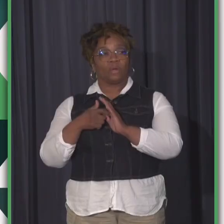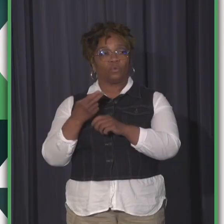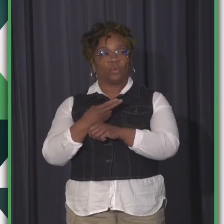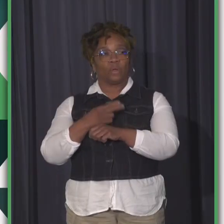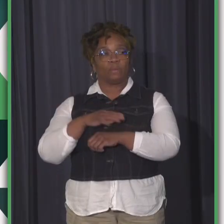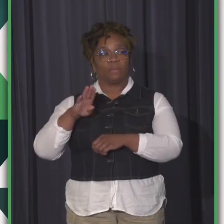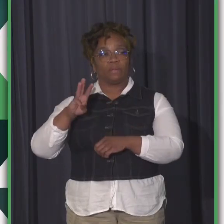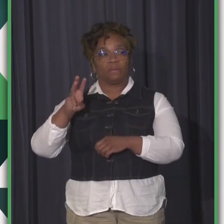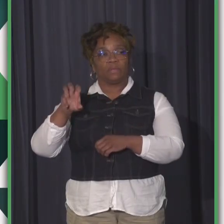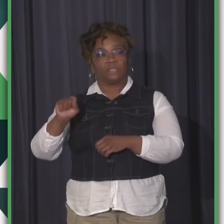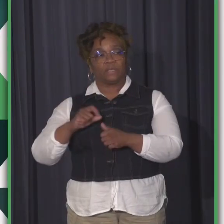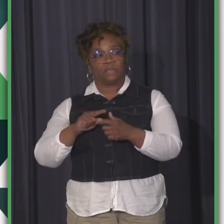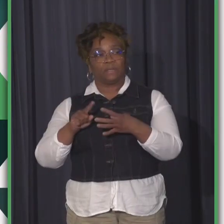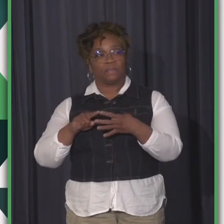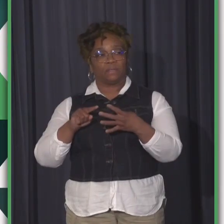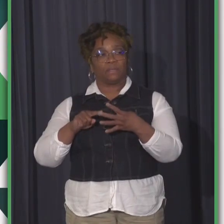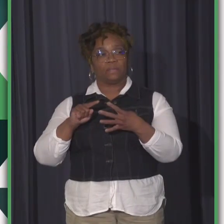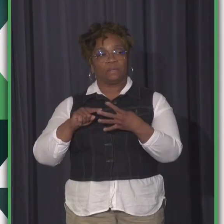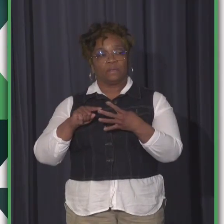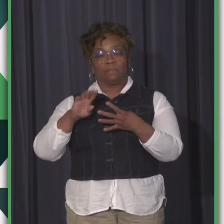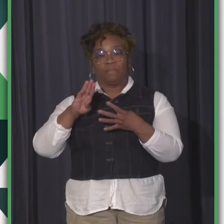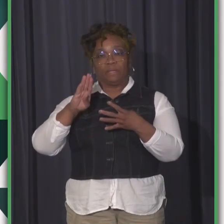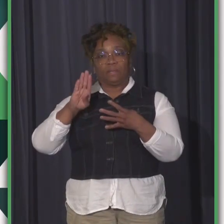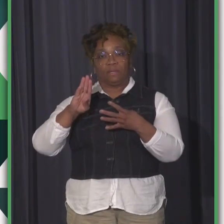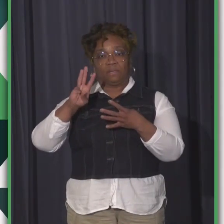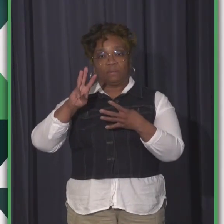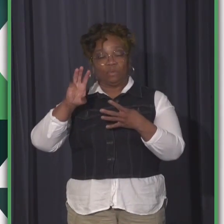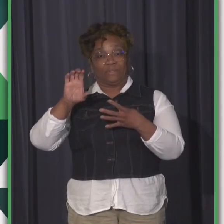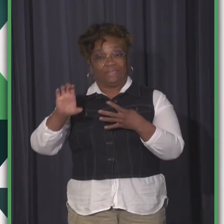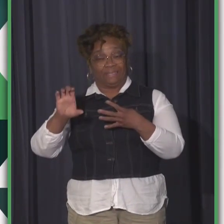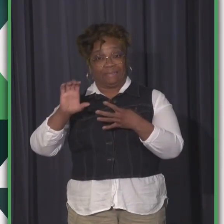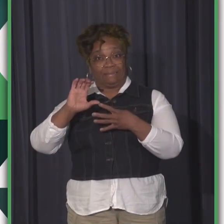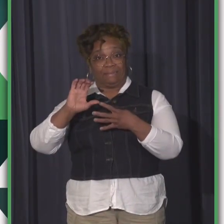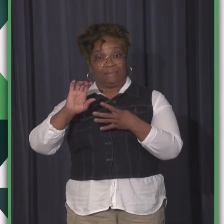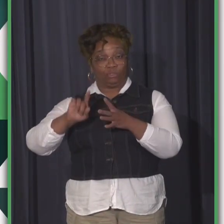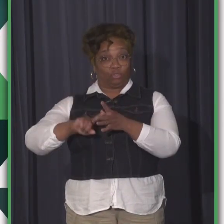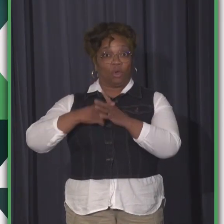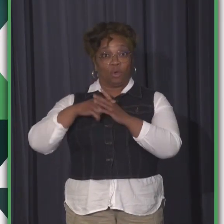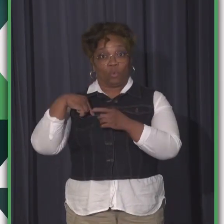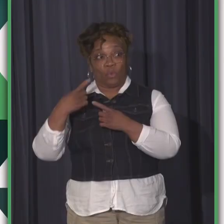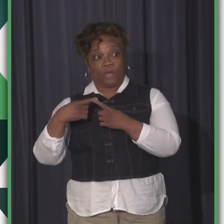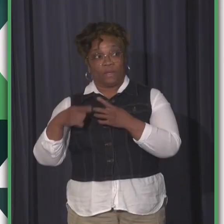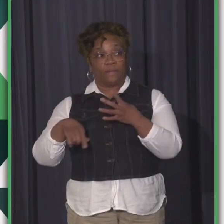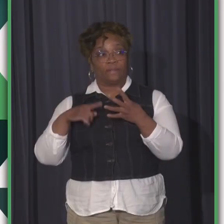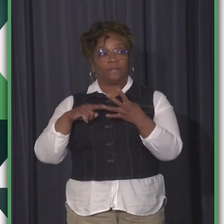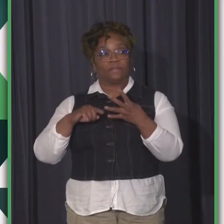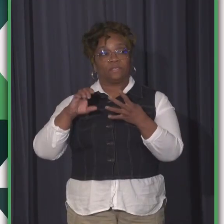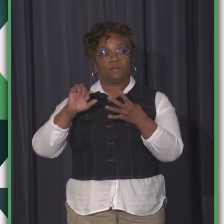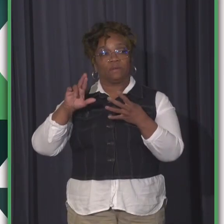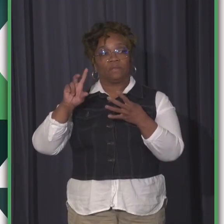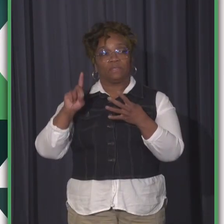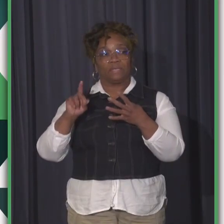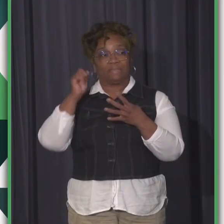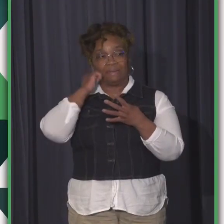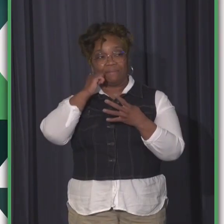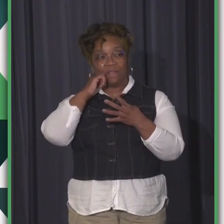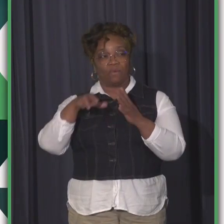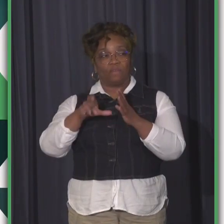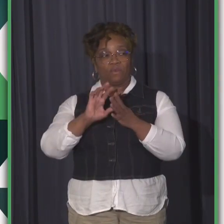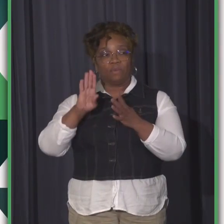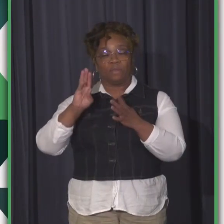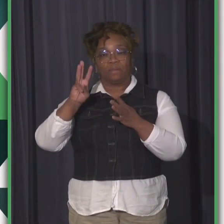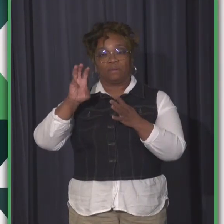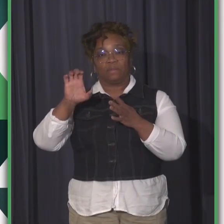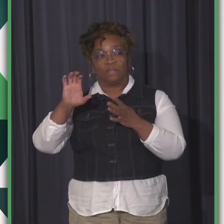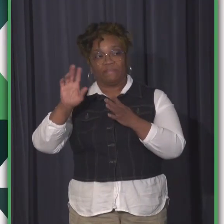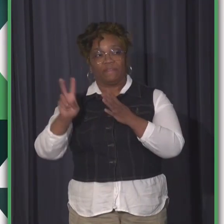next will be when is the body-worn camera activated. Then it'll be CRD daily review of body-worn camera video. Then total events captured